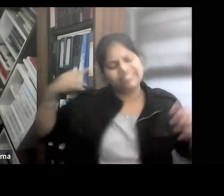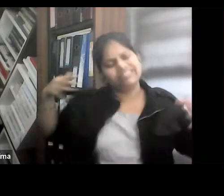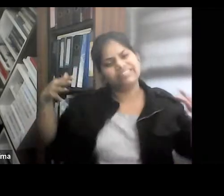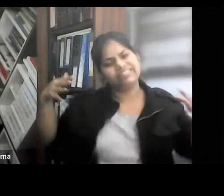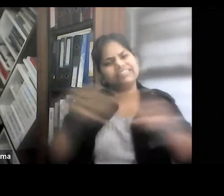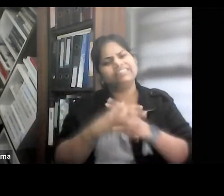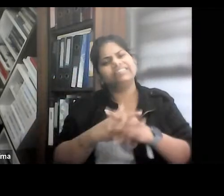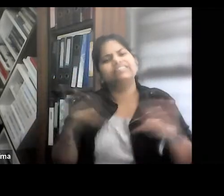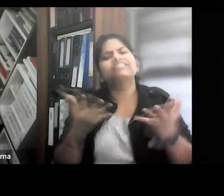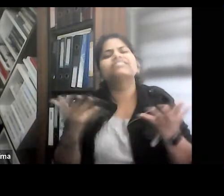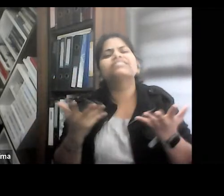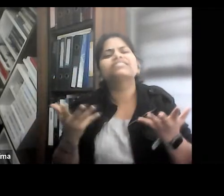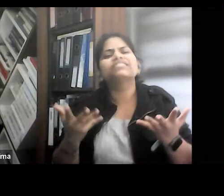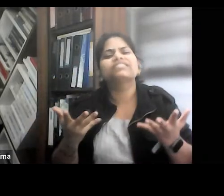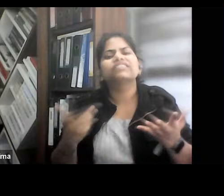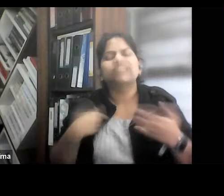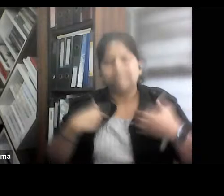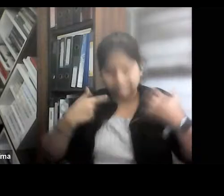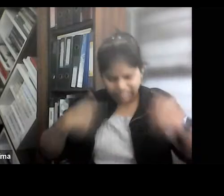their deformities,